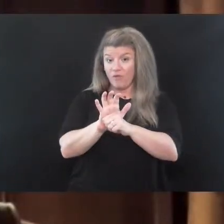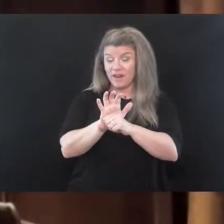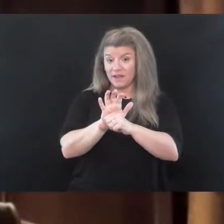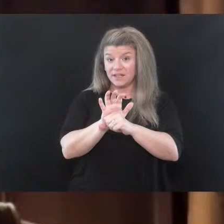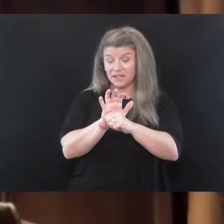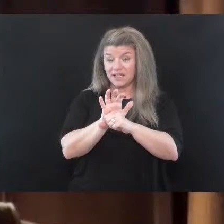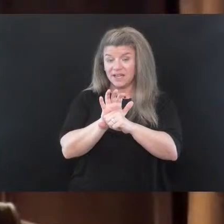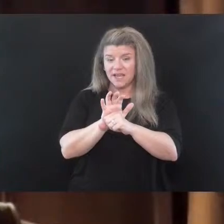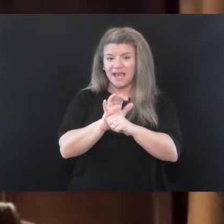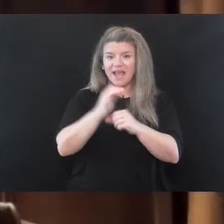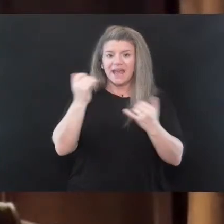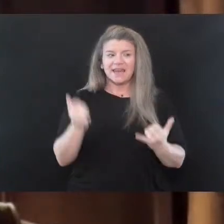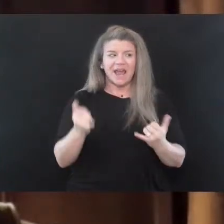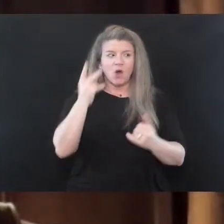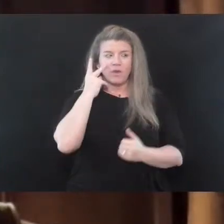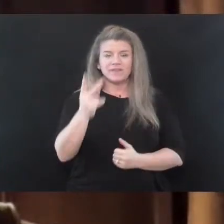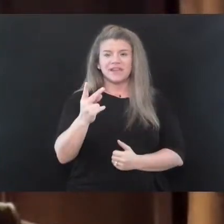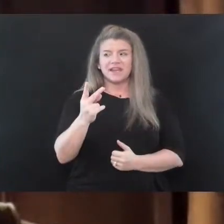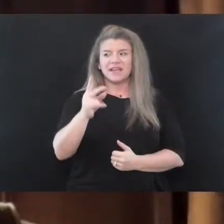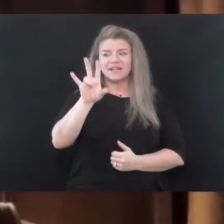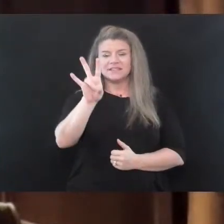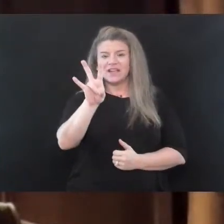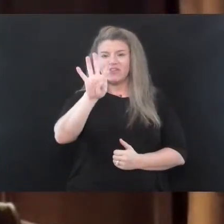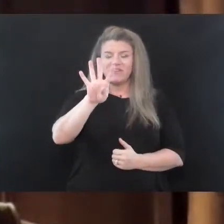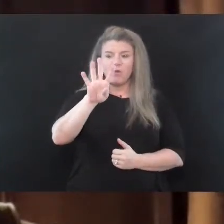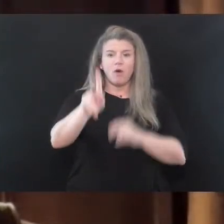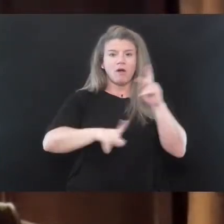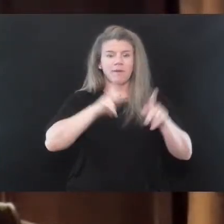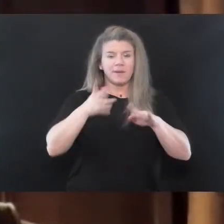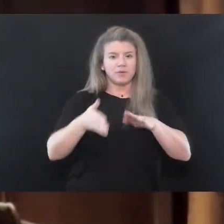vaccines. And we have seen 74 people